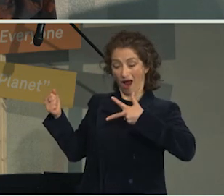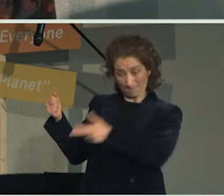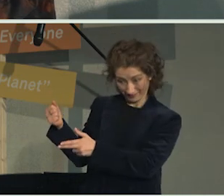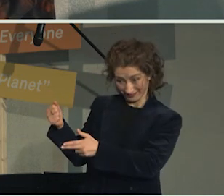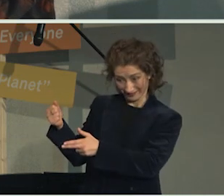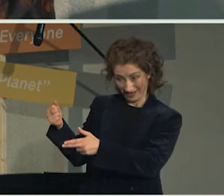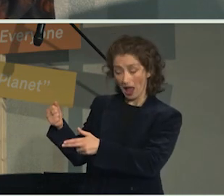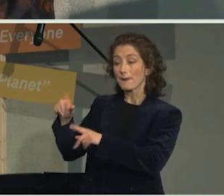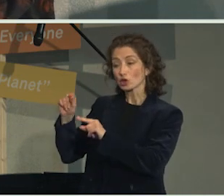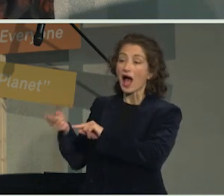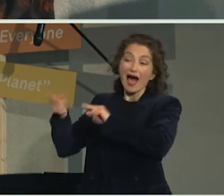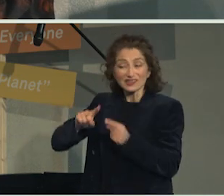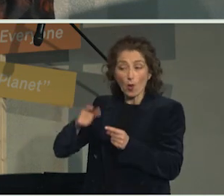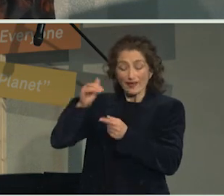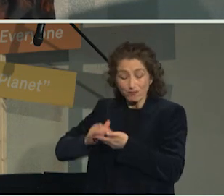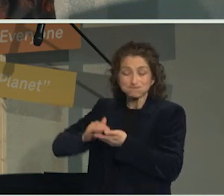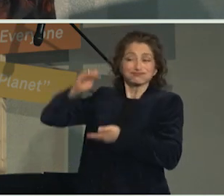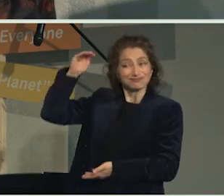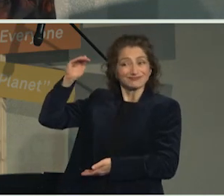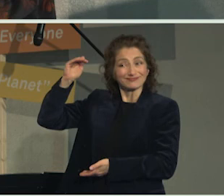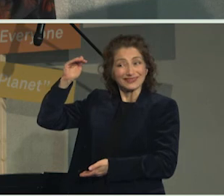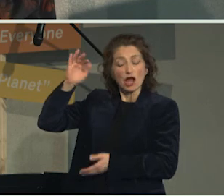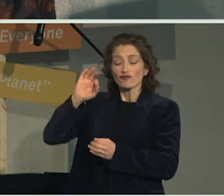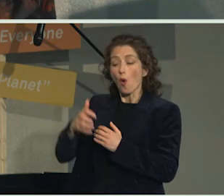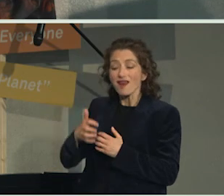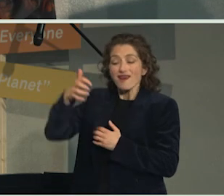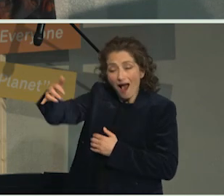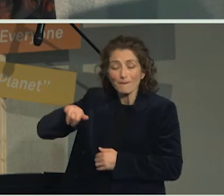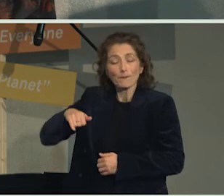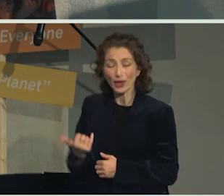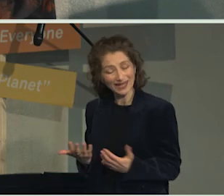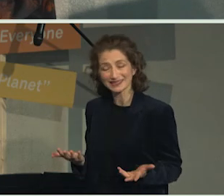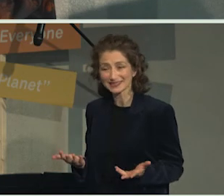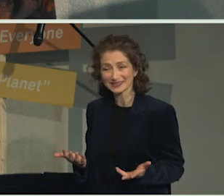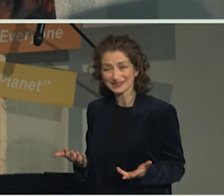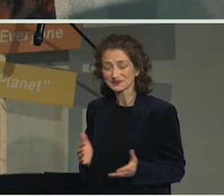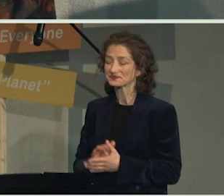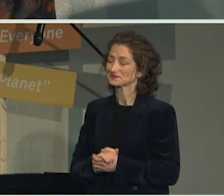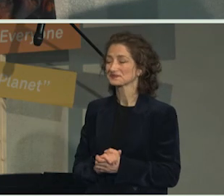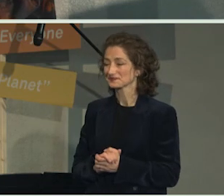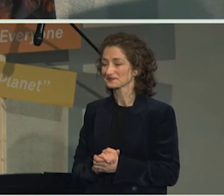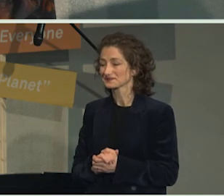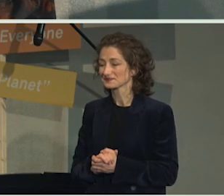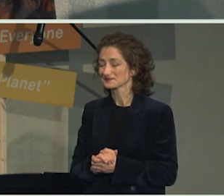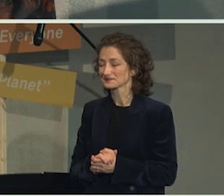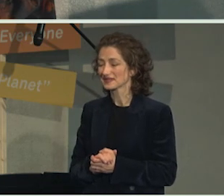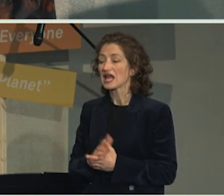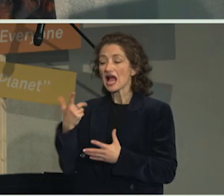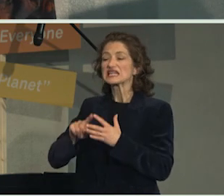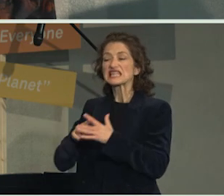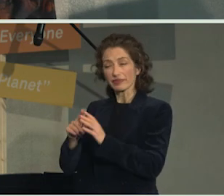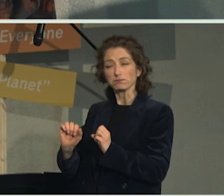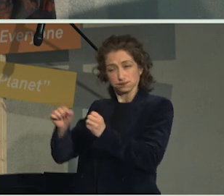our fundings for long-standing projects. The CFNDG will start a movement that will